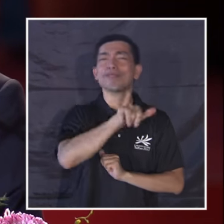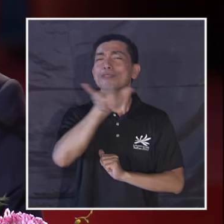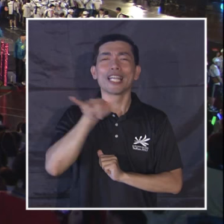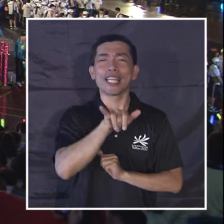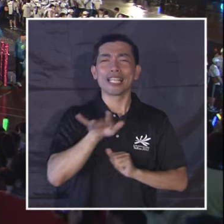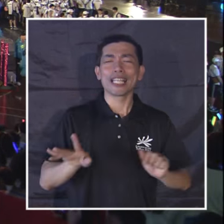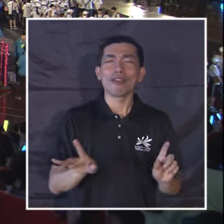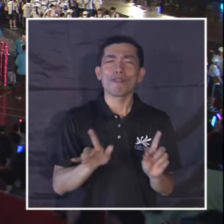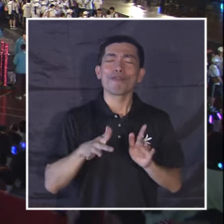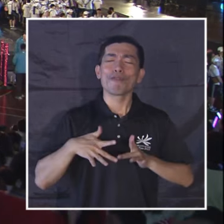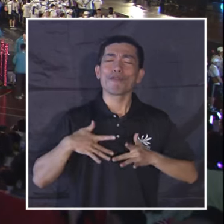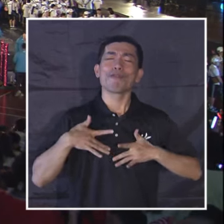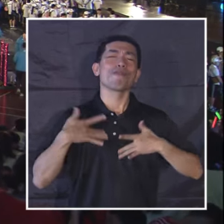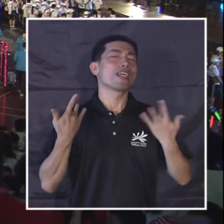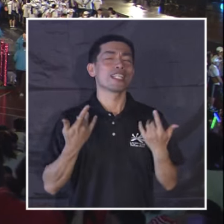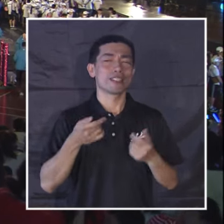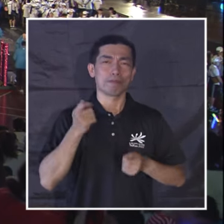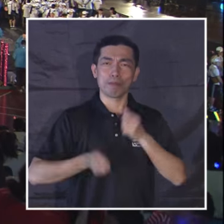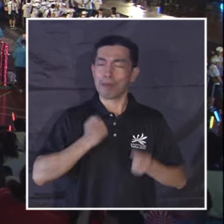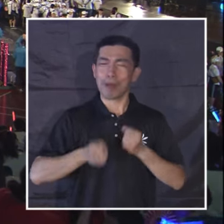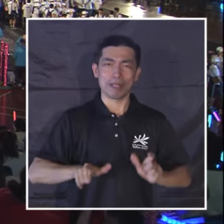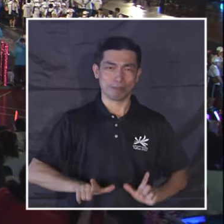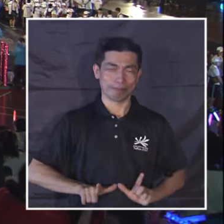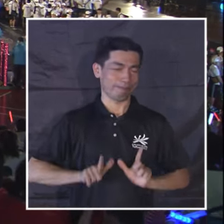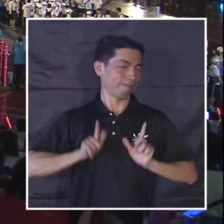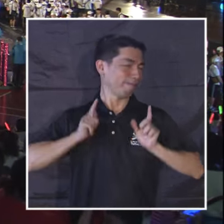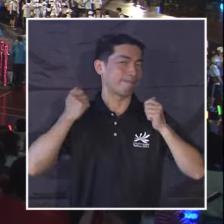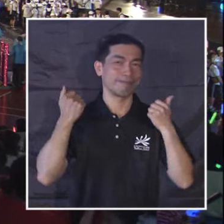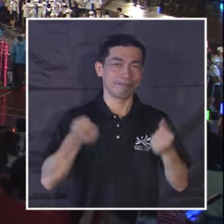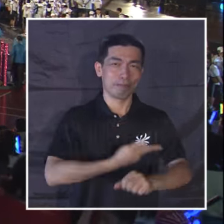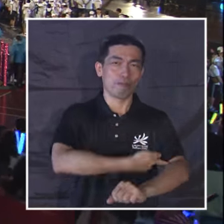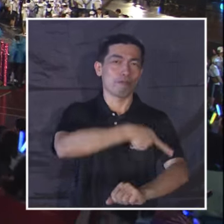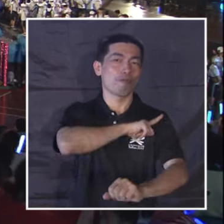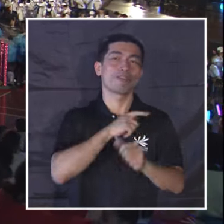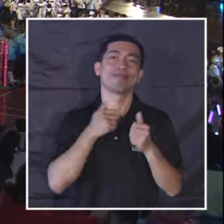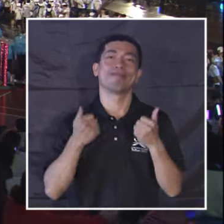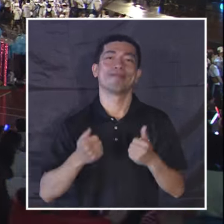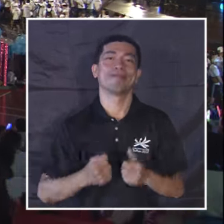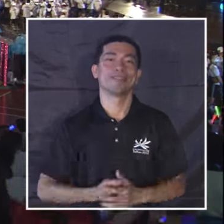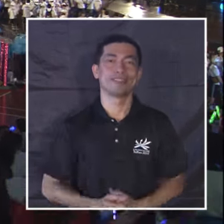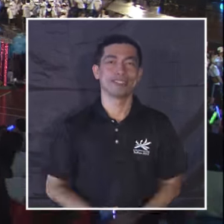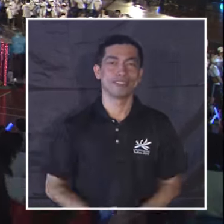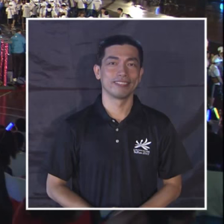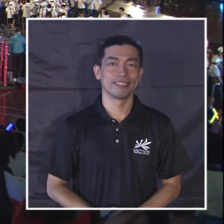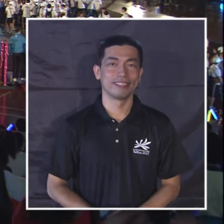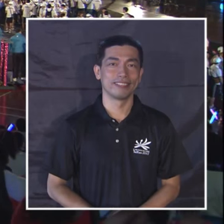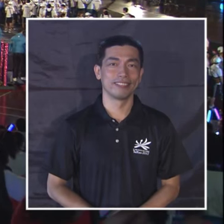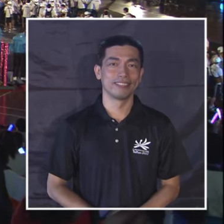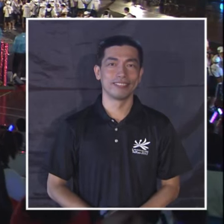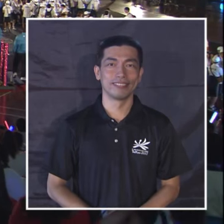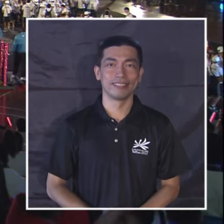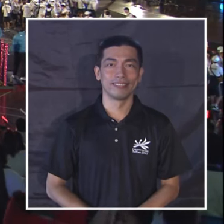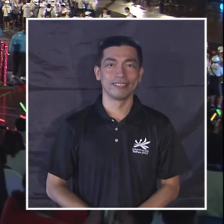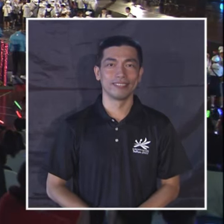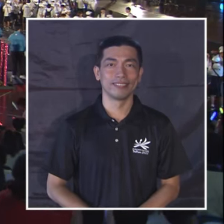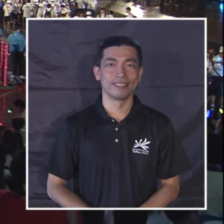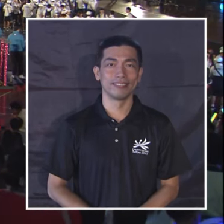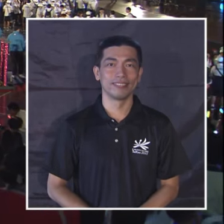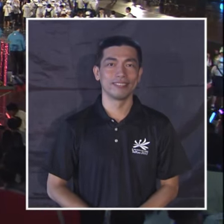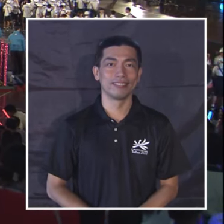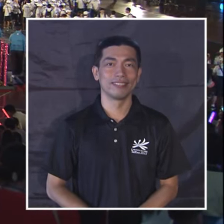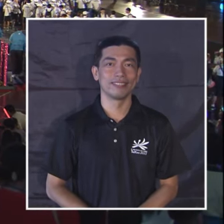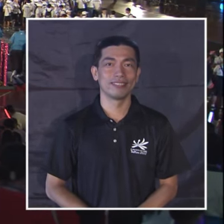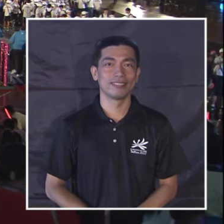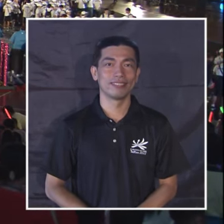Towards the end of the ceremony, we will have a sequence of breathtaking performances brought by Taipei